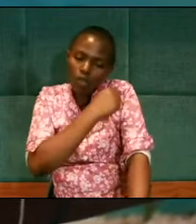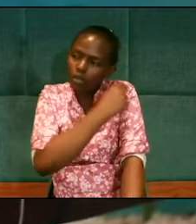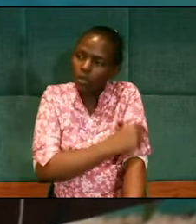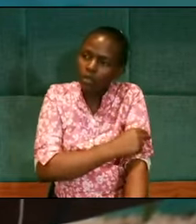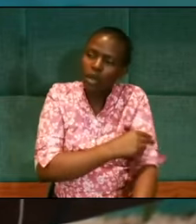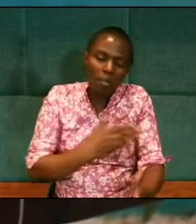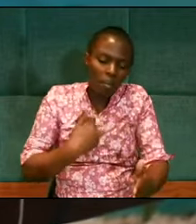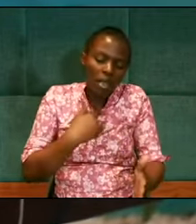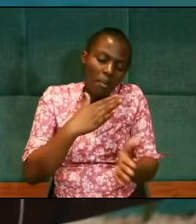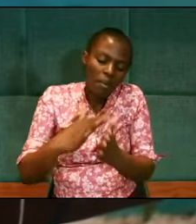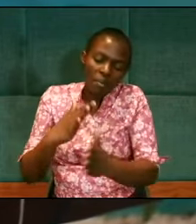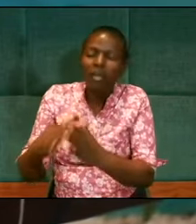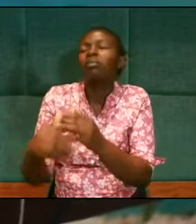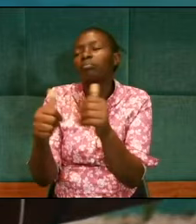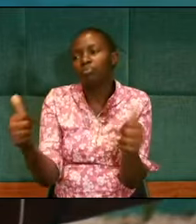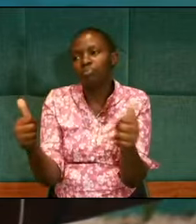to a certain point.